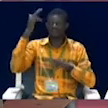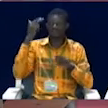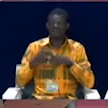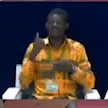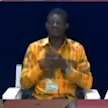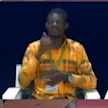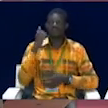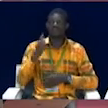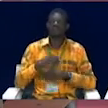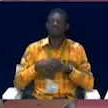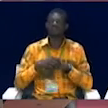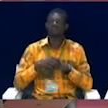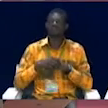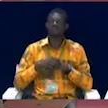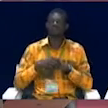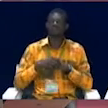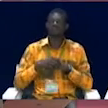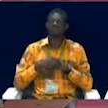Jesus' name.